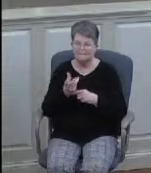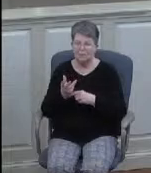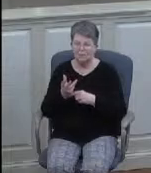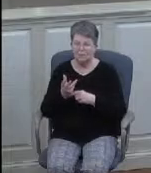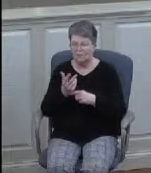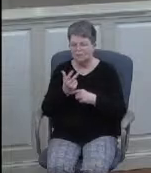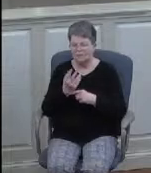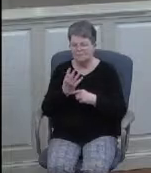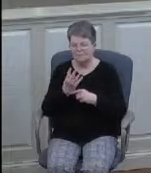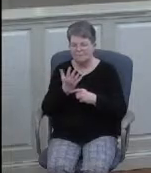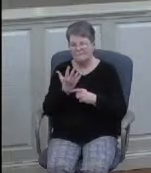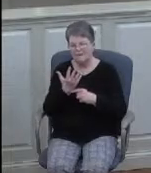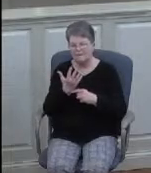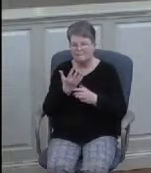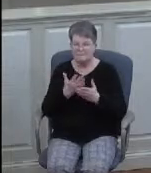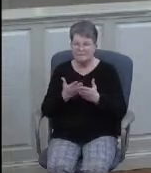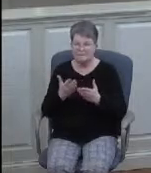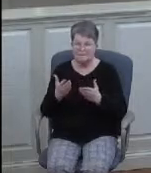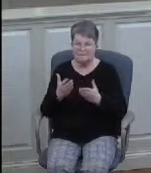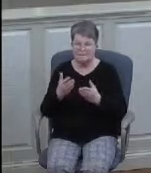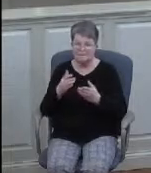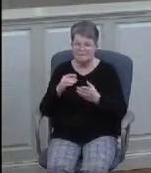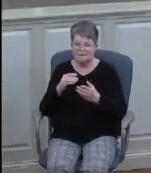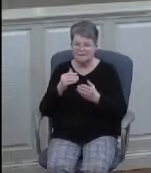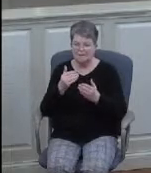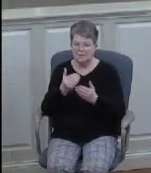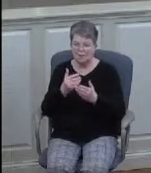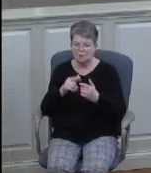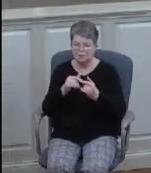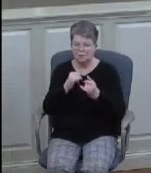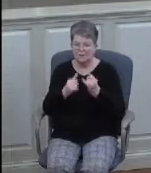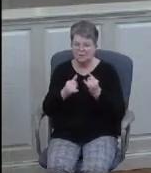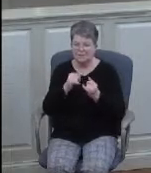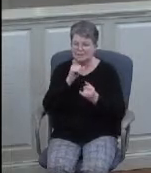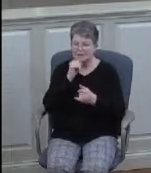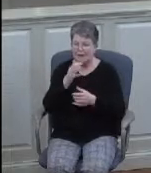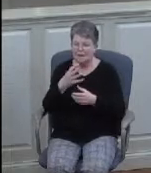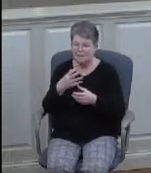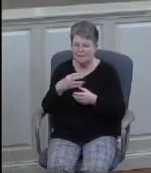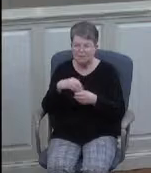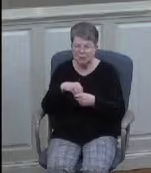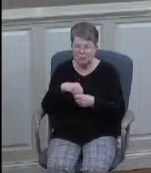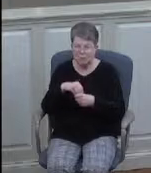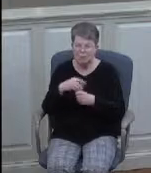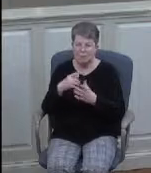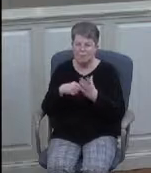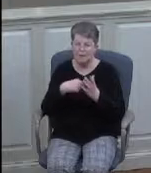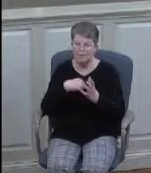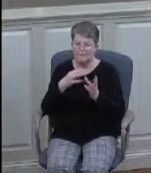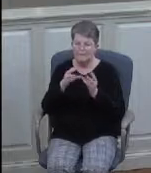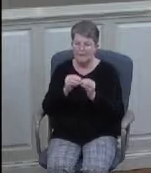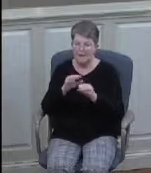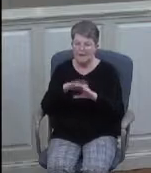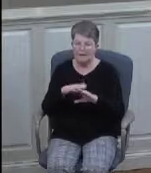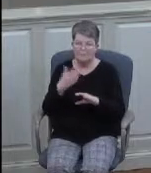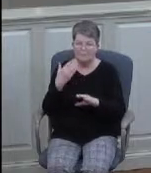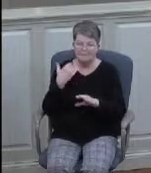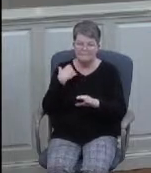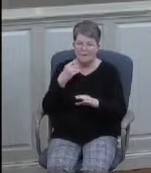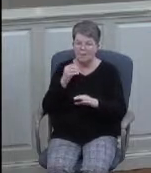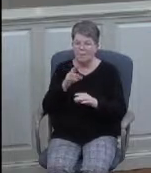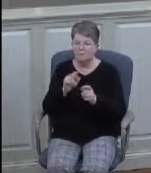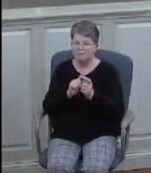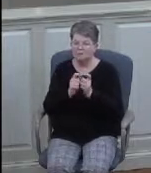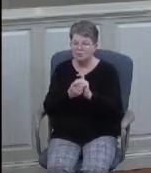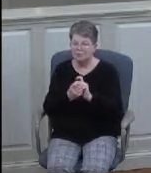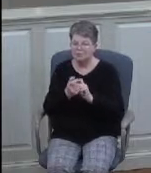there are three or four or five things near the end of it that were either not included in what we met on before or have changed a little bit. And